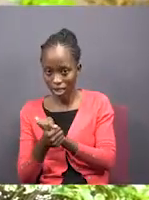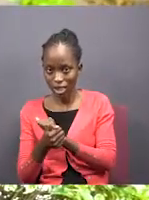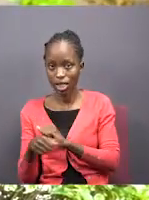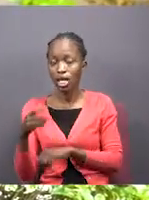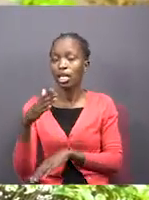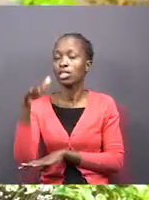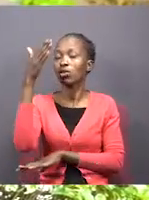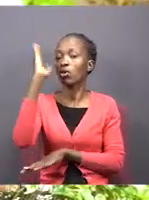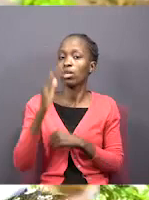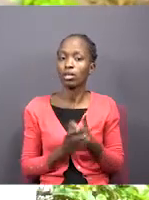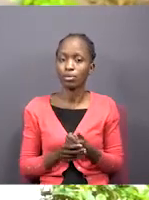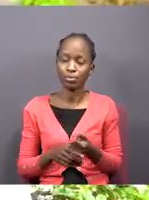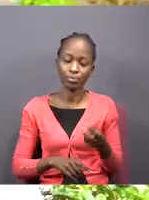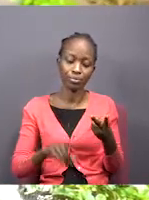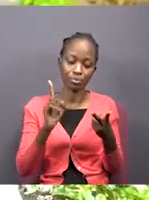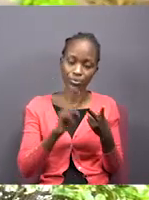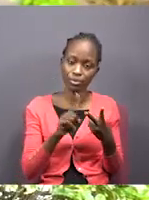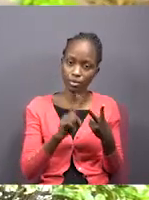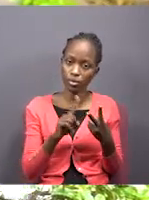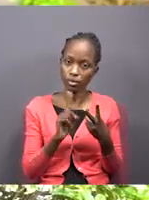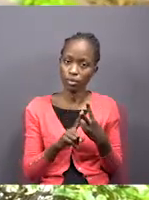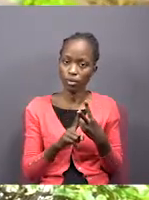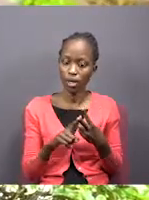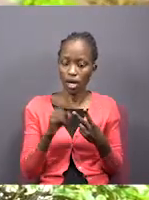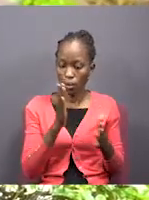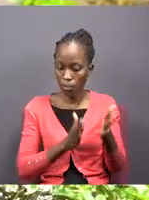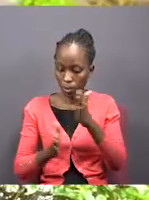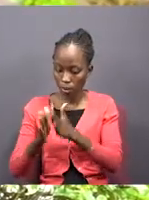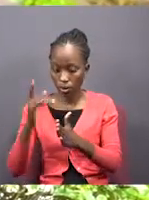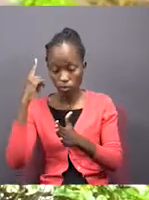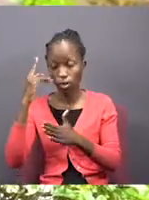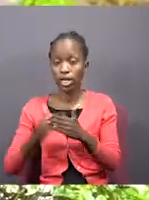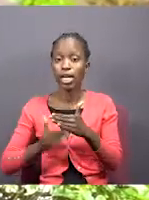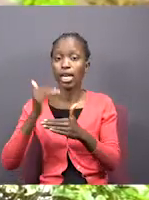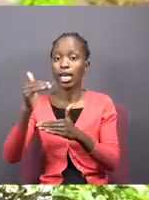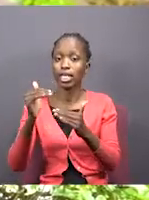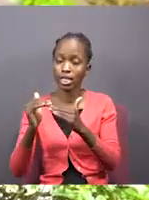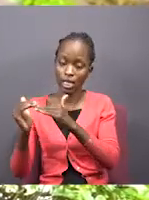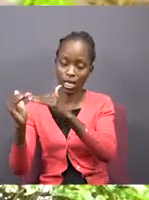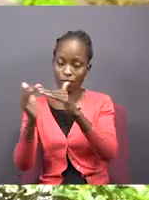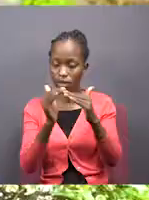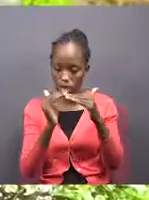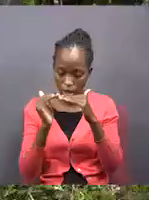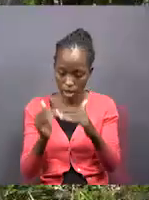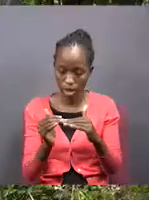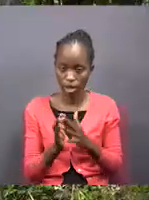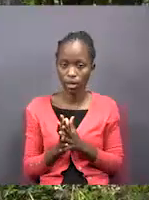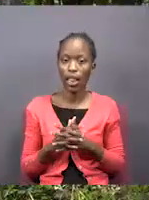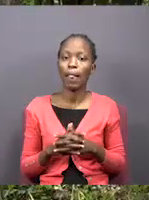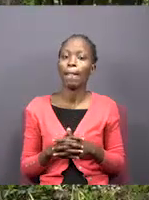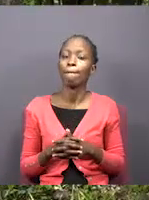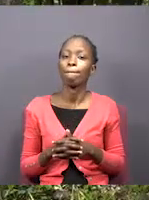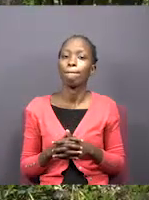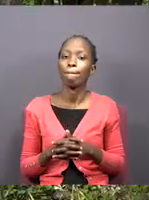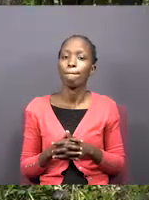Amen. Our second point is preparation for the next level. Our second point is?